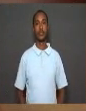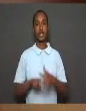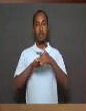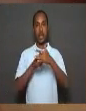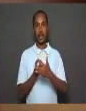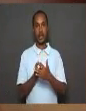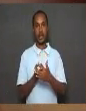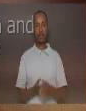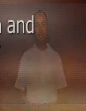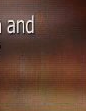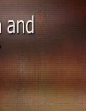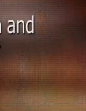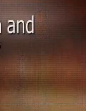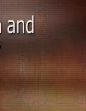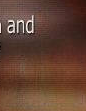Begin.